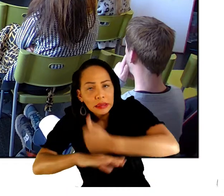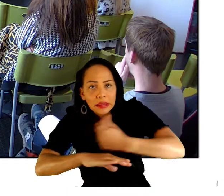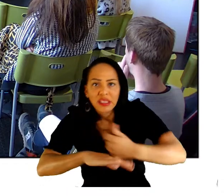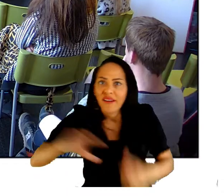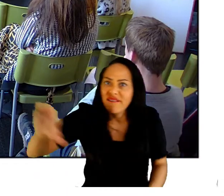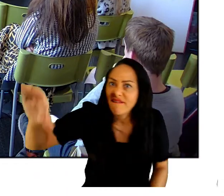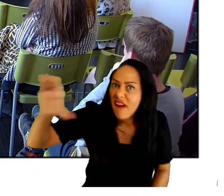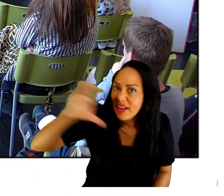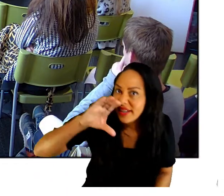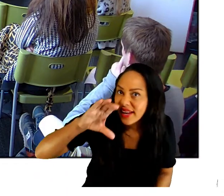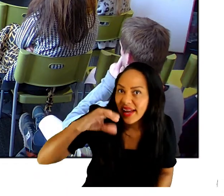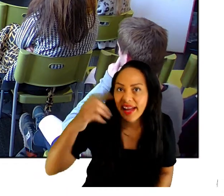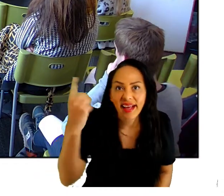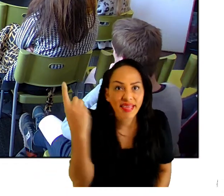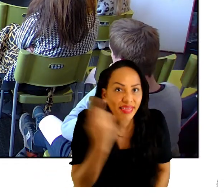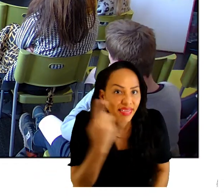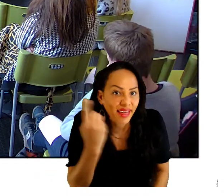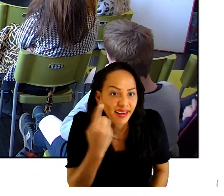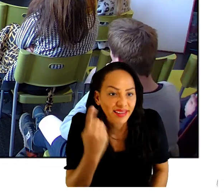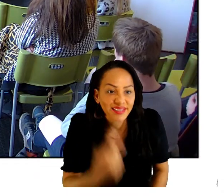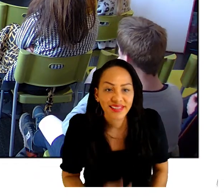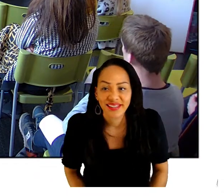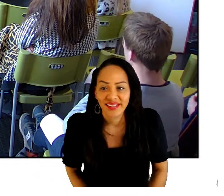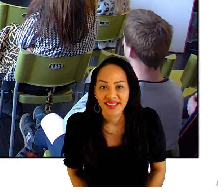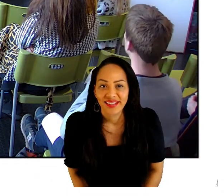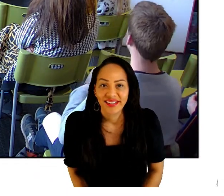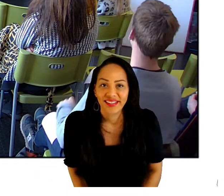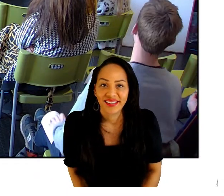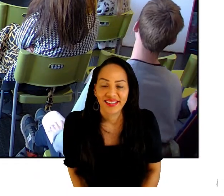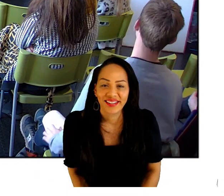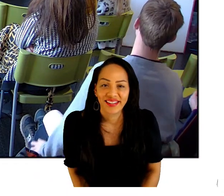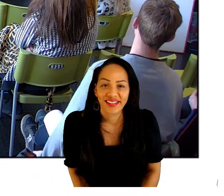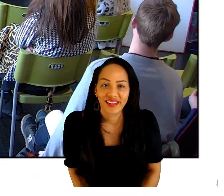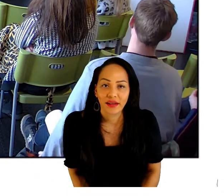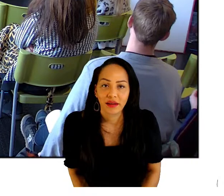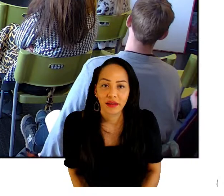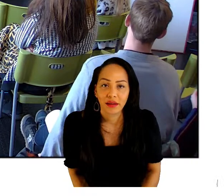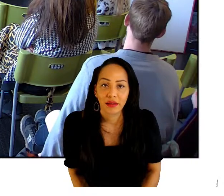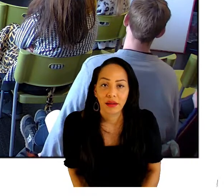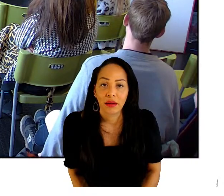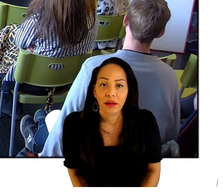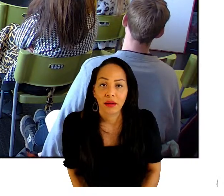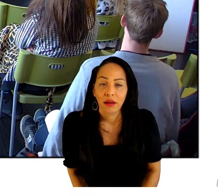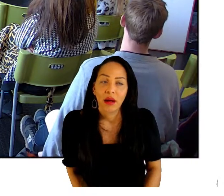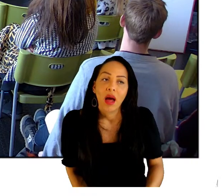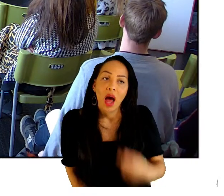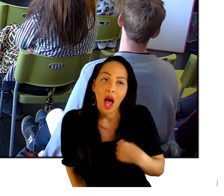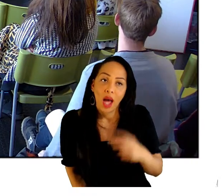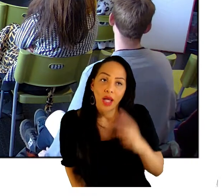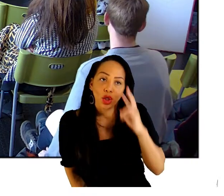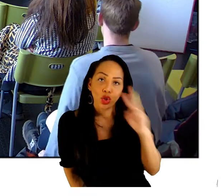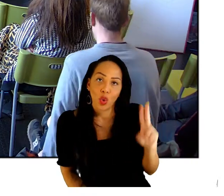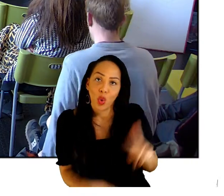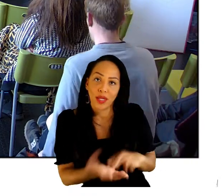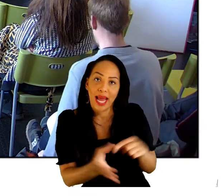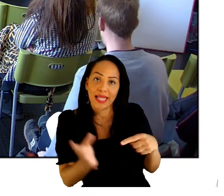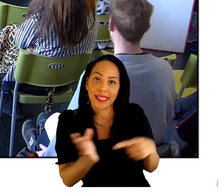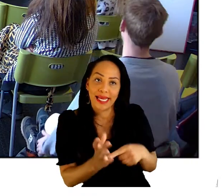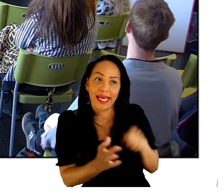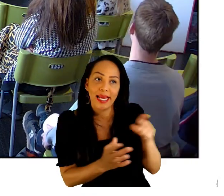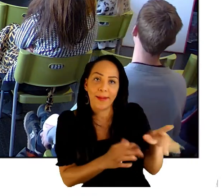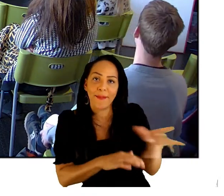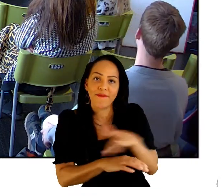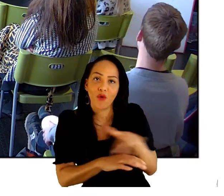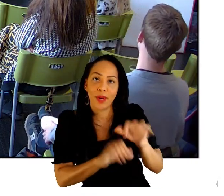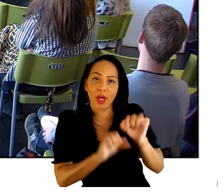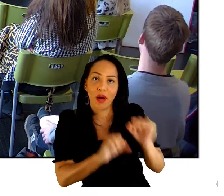like that. Funding you. I'll start, shall I? So we were really. So I saw Natalie performing her solo show, and